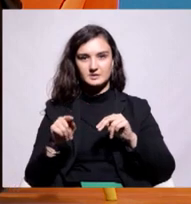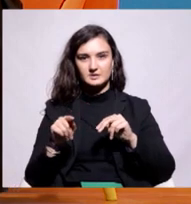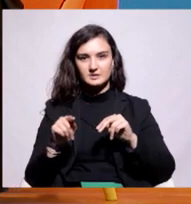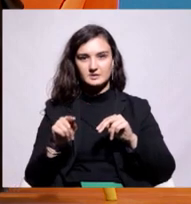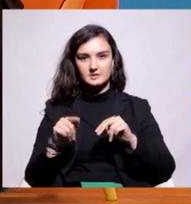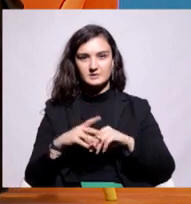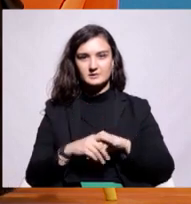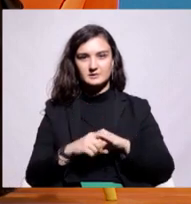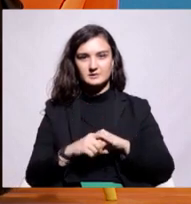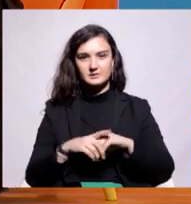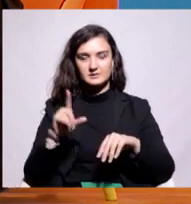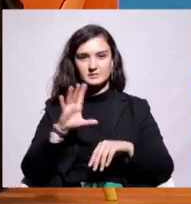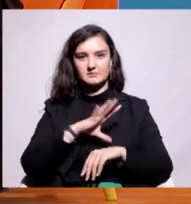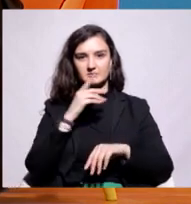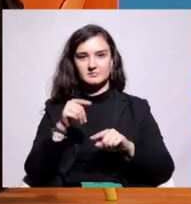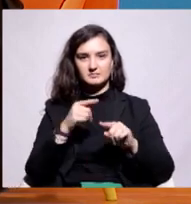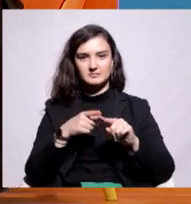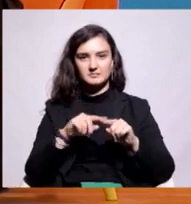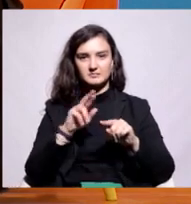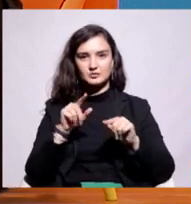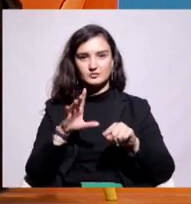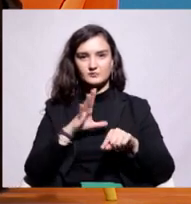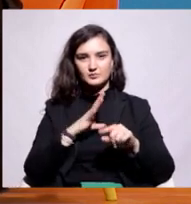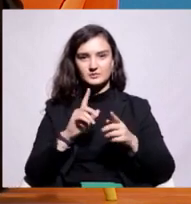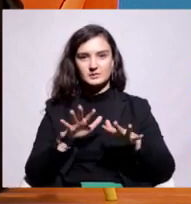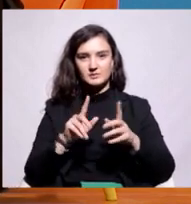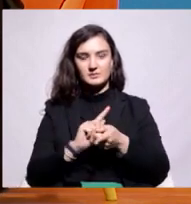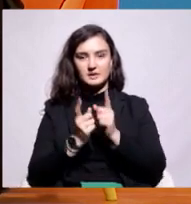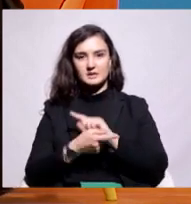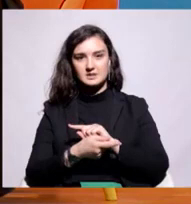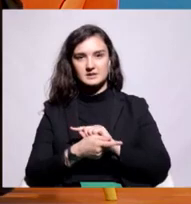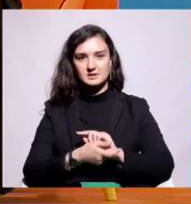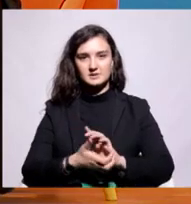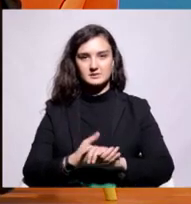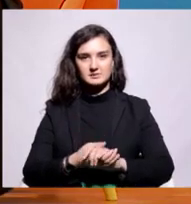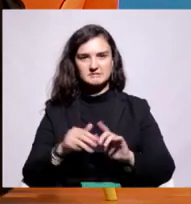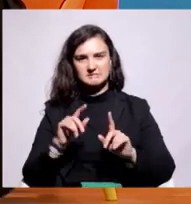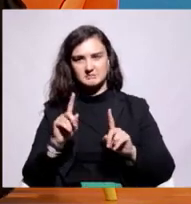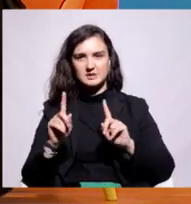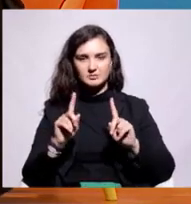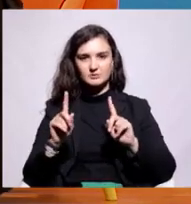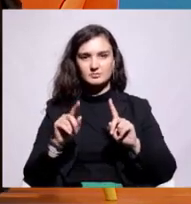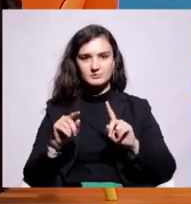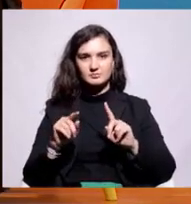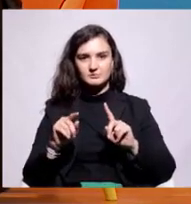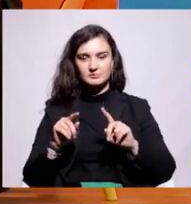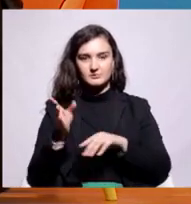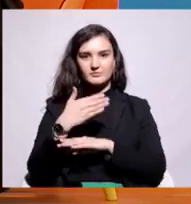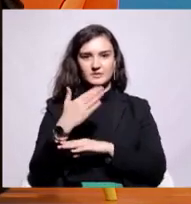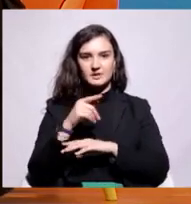inn had been cut down, and it was replaced by some kind of bare